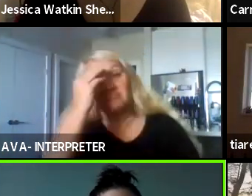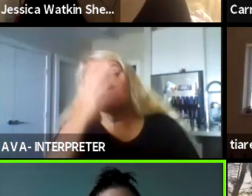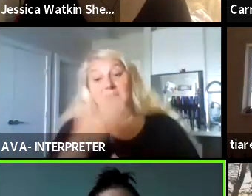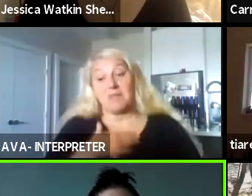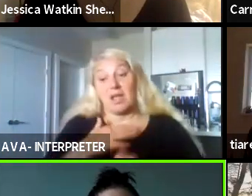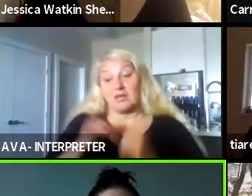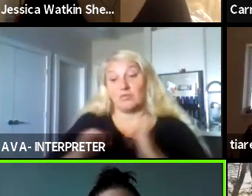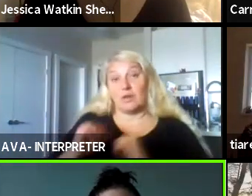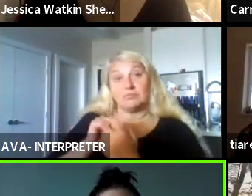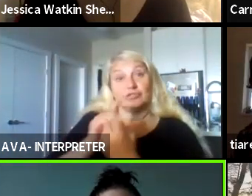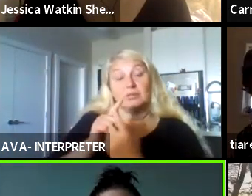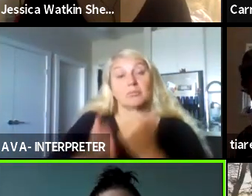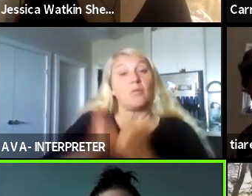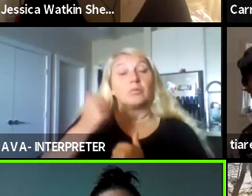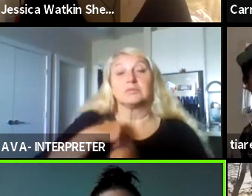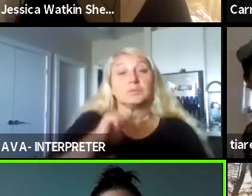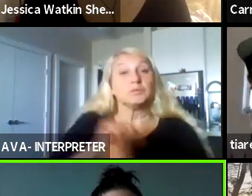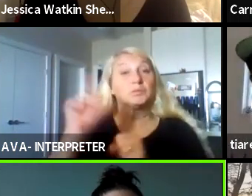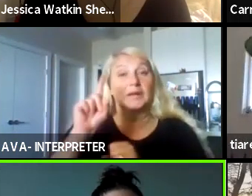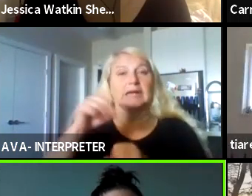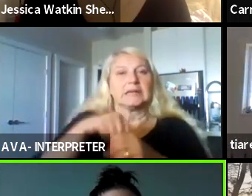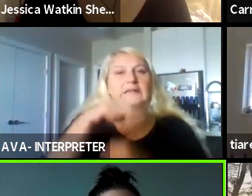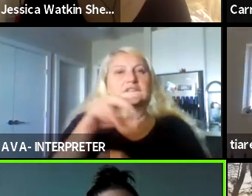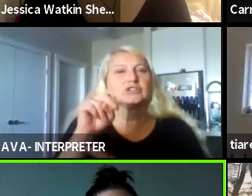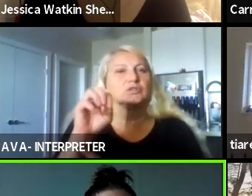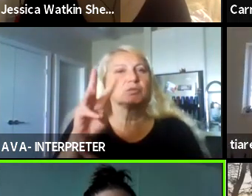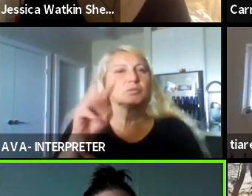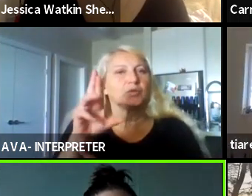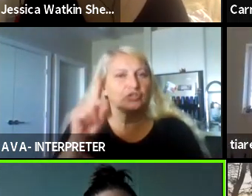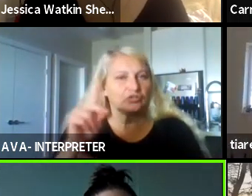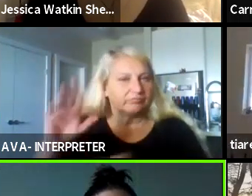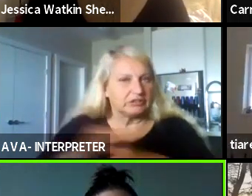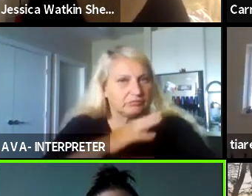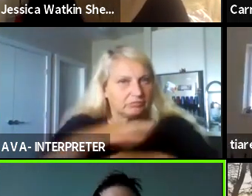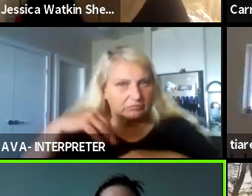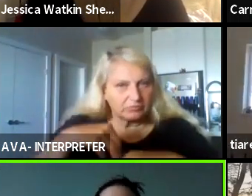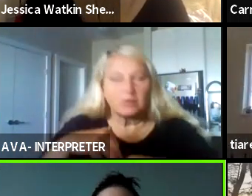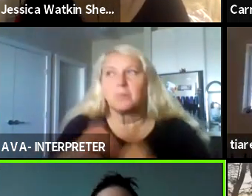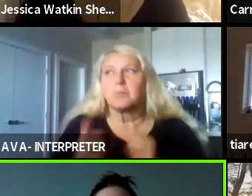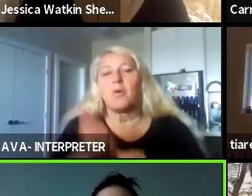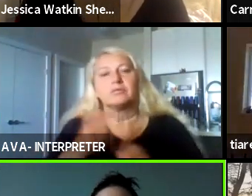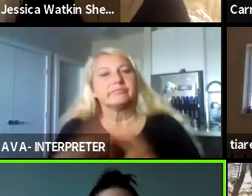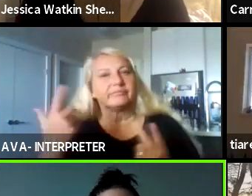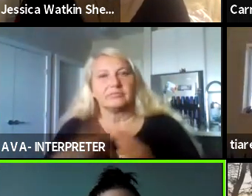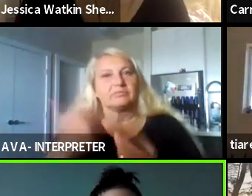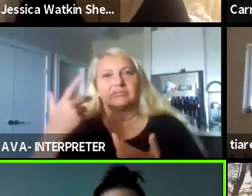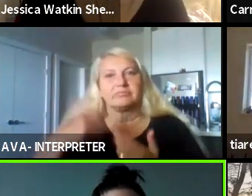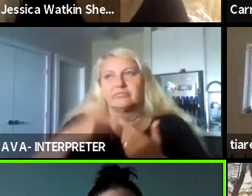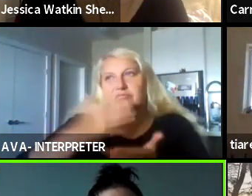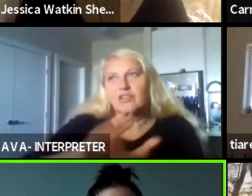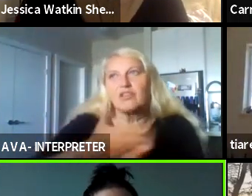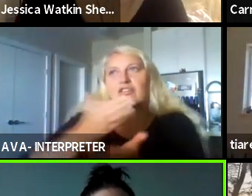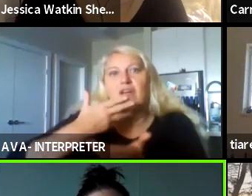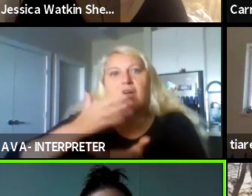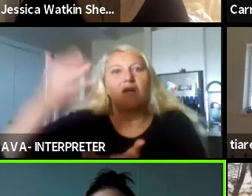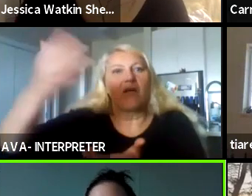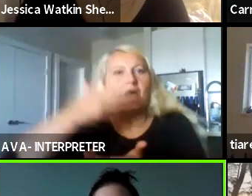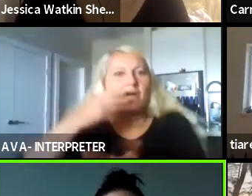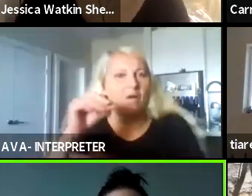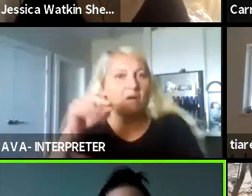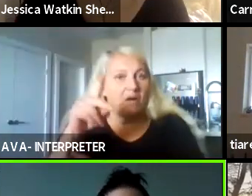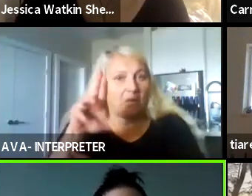on Indigenous and new work, both in theater, opera, and dance. Both are three things.